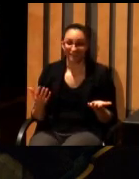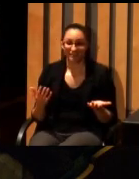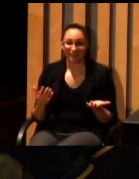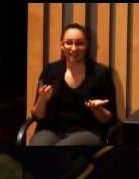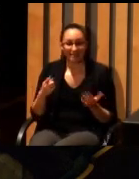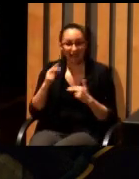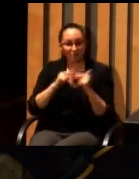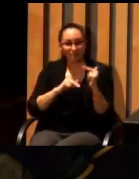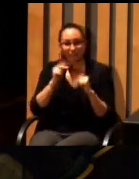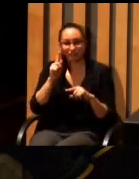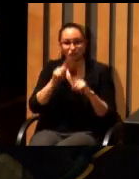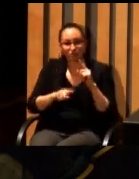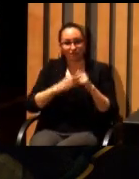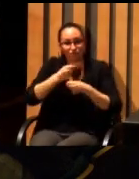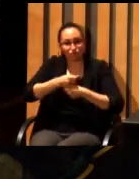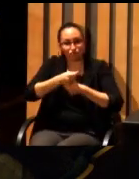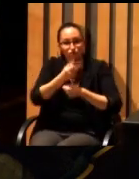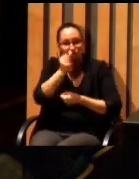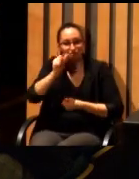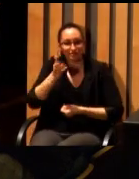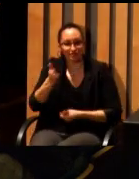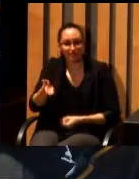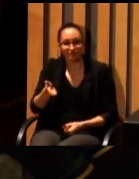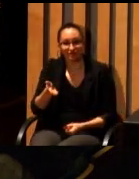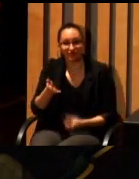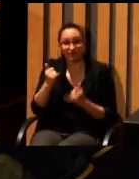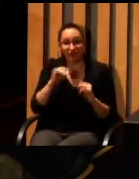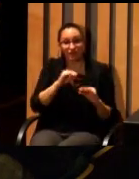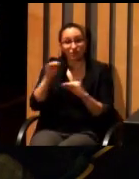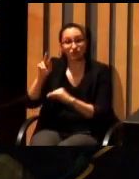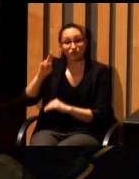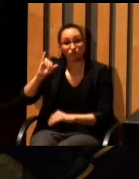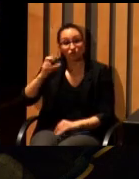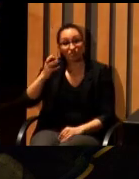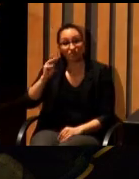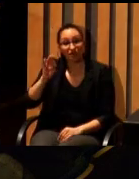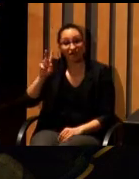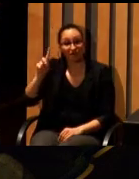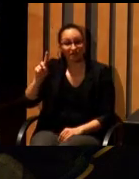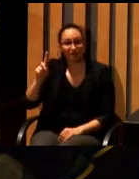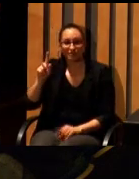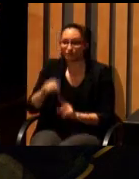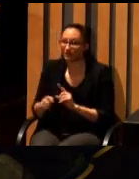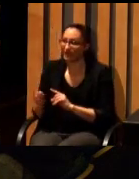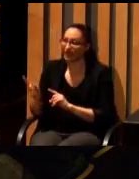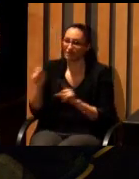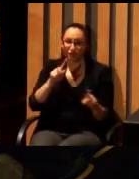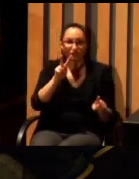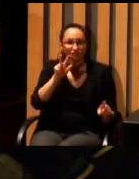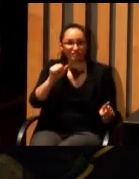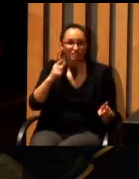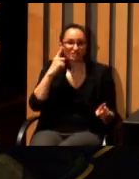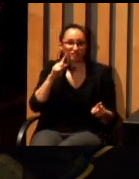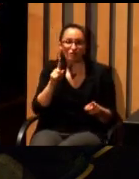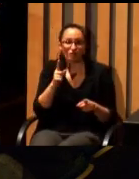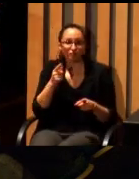protest-proof building. And now they've moved to Richmond, so we can't even go to Virginia to like do a little,